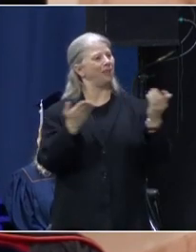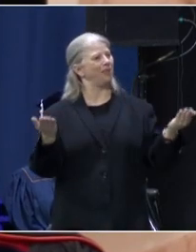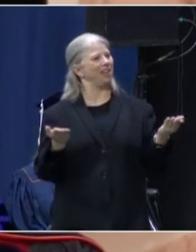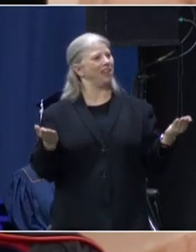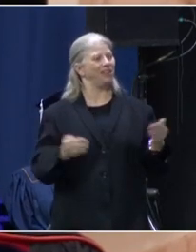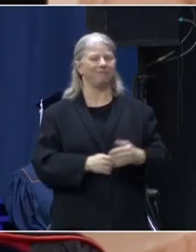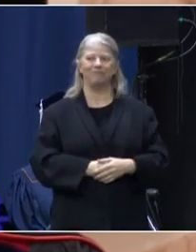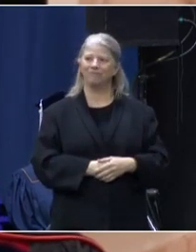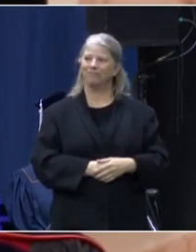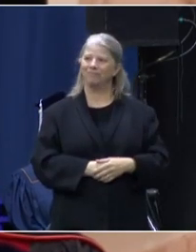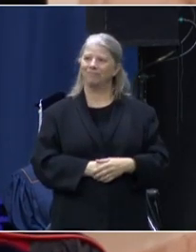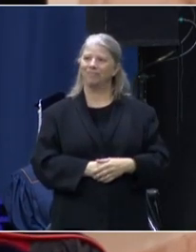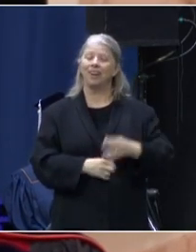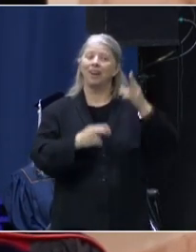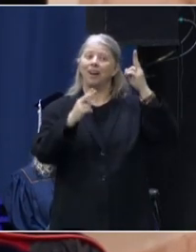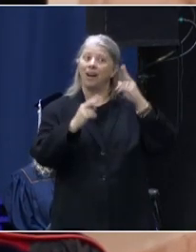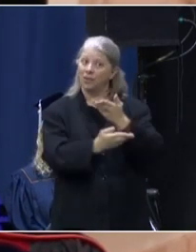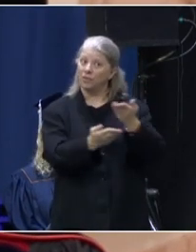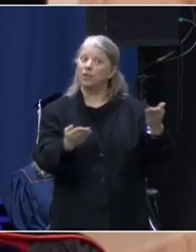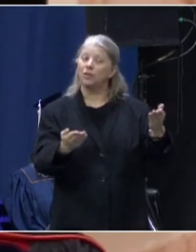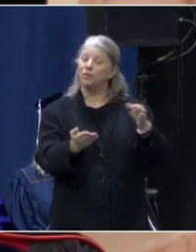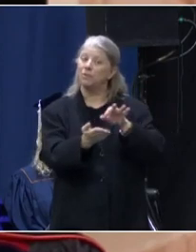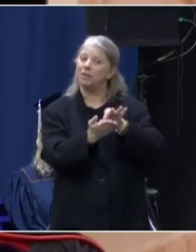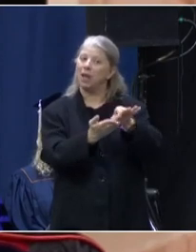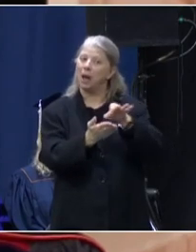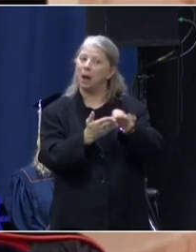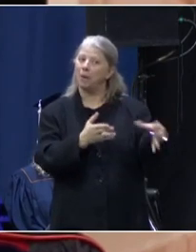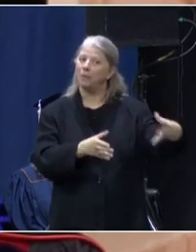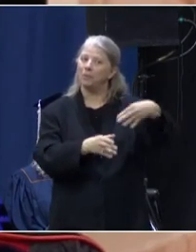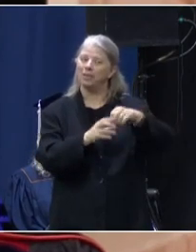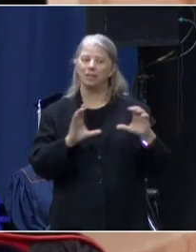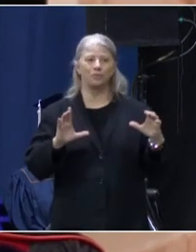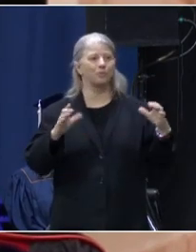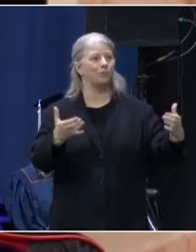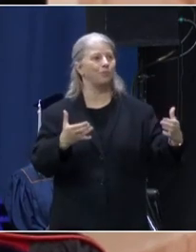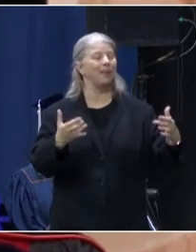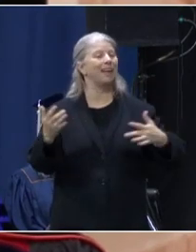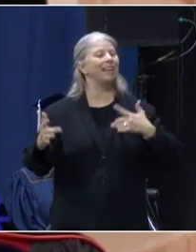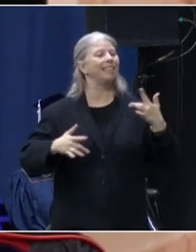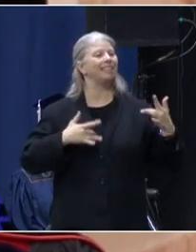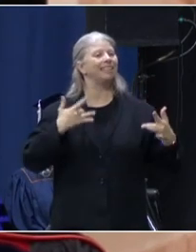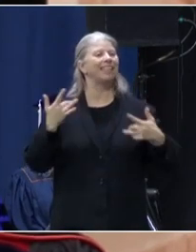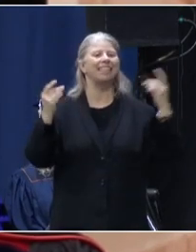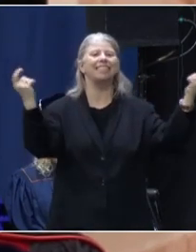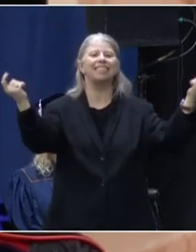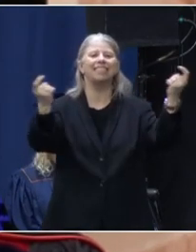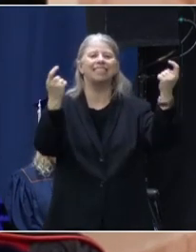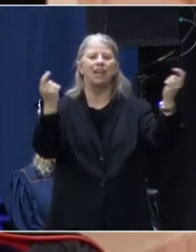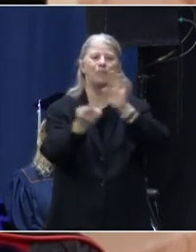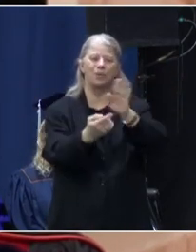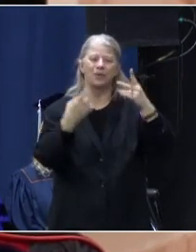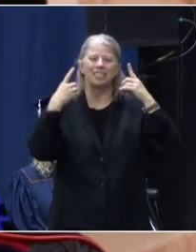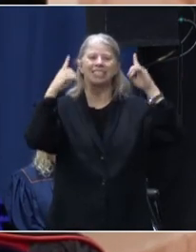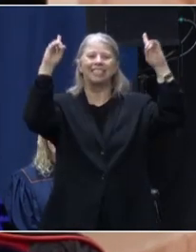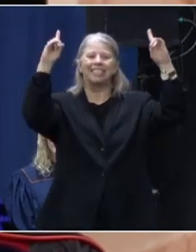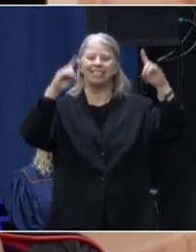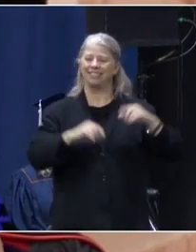university. We are honored to have you be counted among this esteemed group and excited to celebrate your